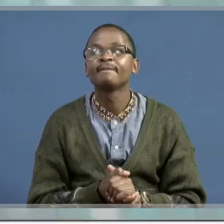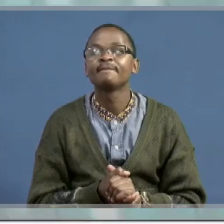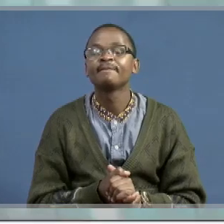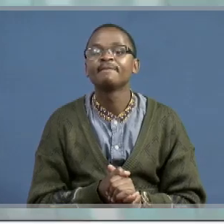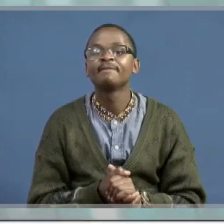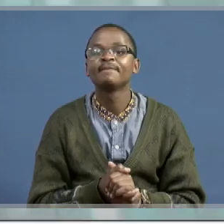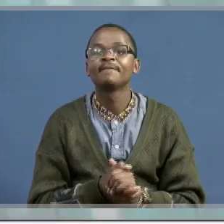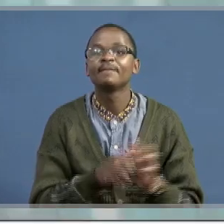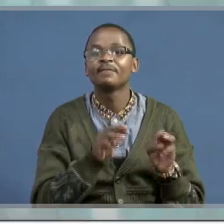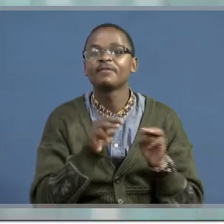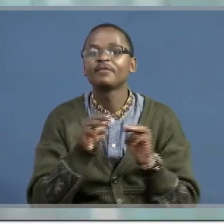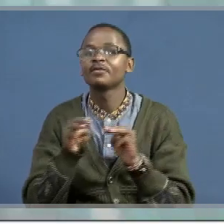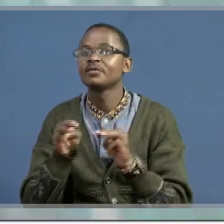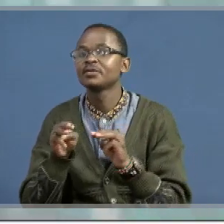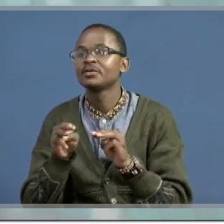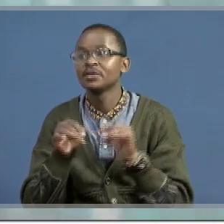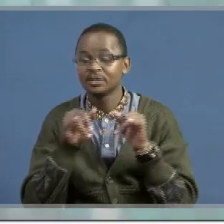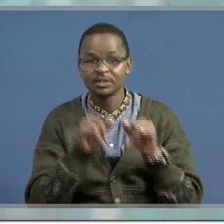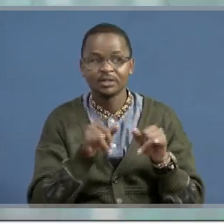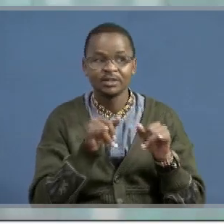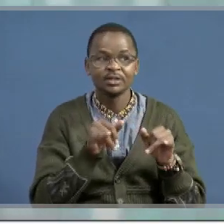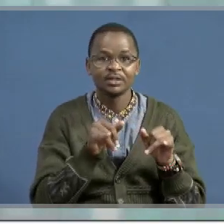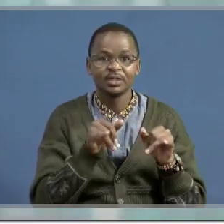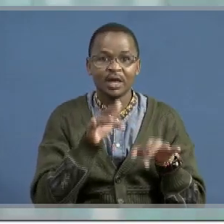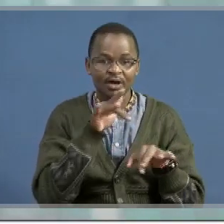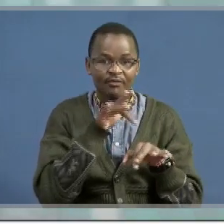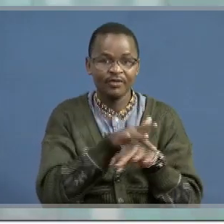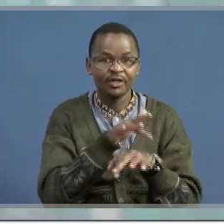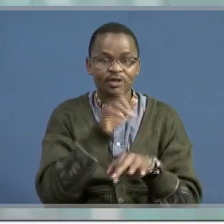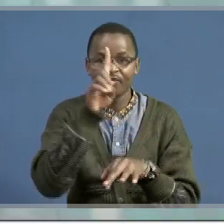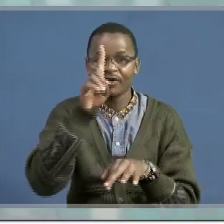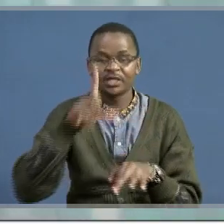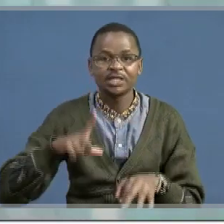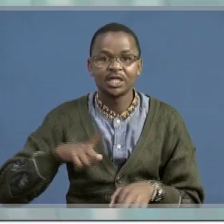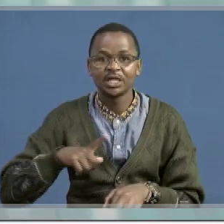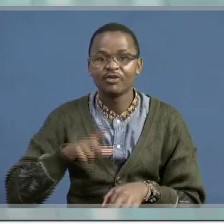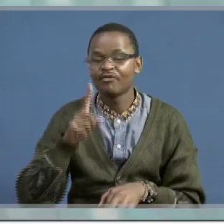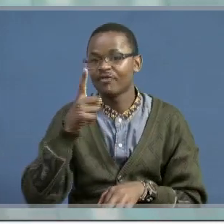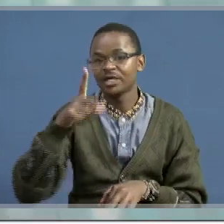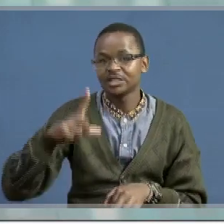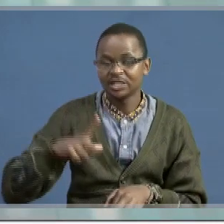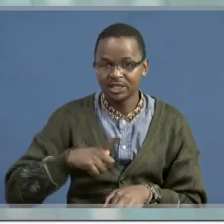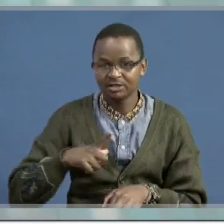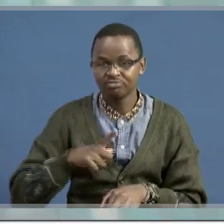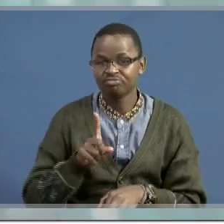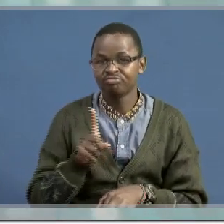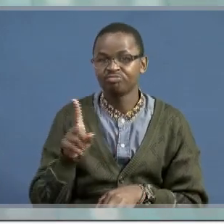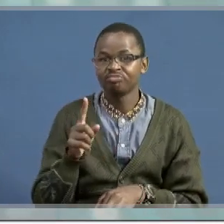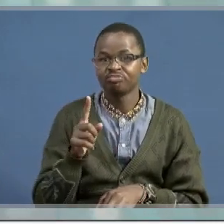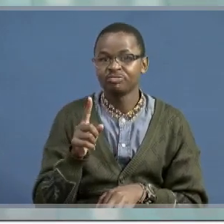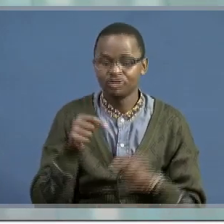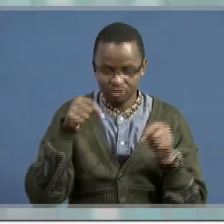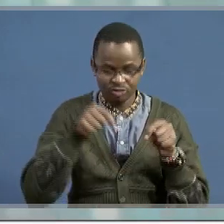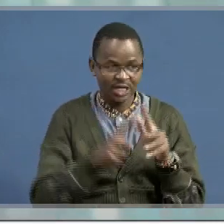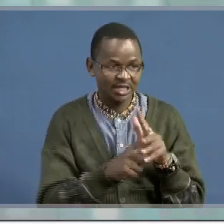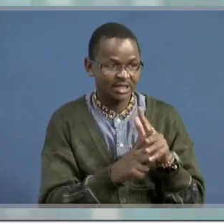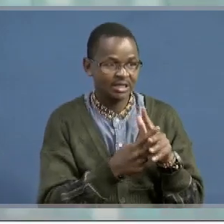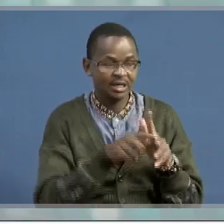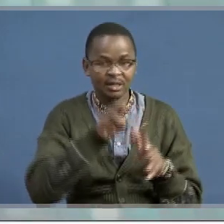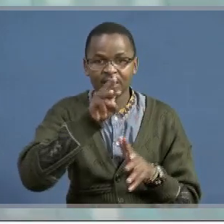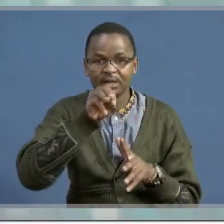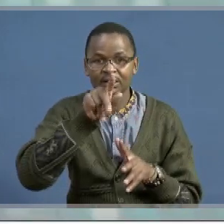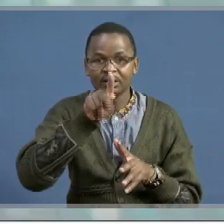All right, moving on swiftly, still on matters affecting the First Lady. First Lady Margaret Kenyatta today commissioned the